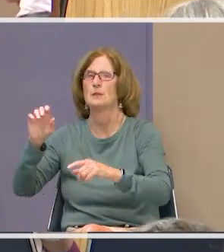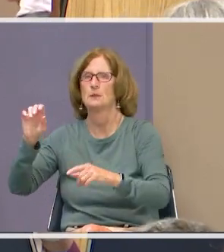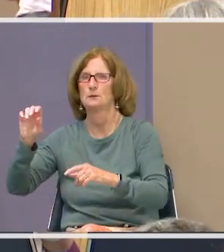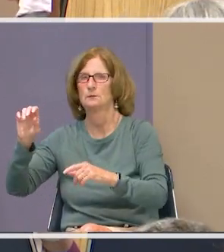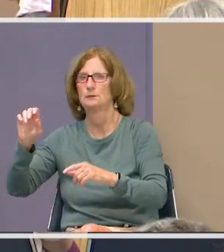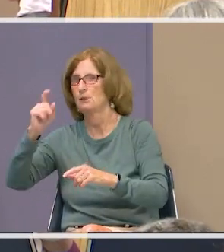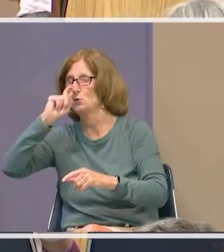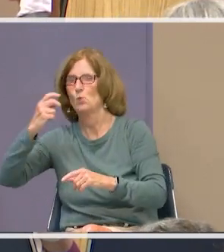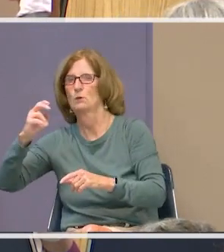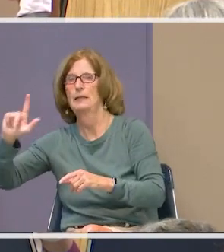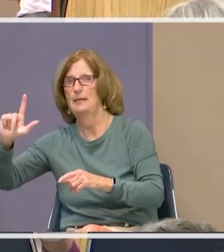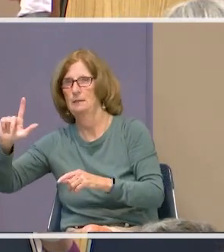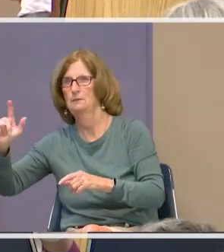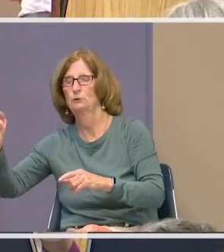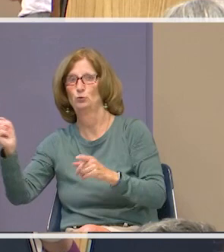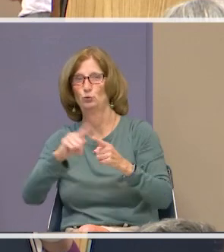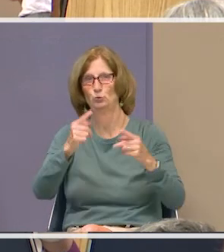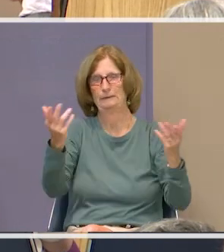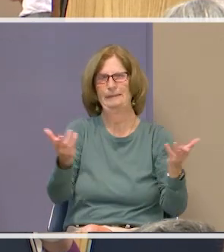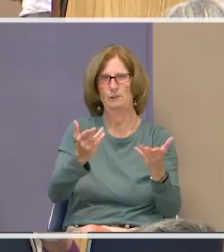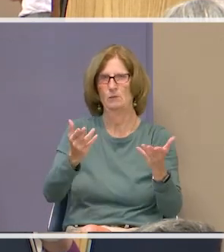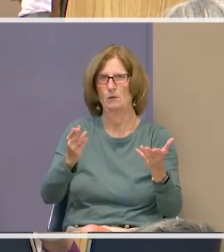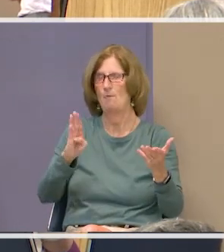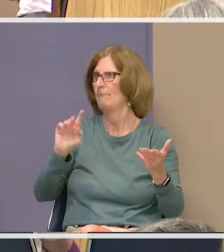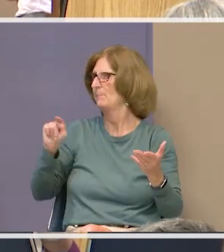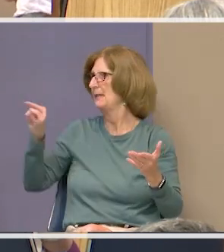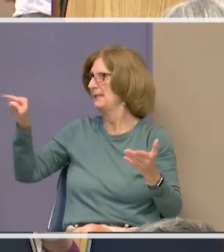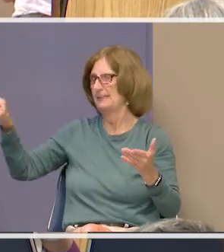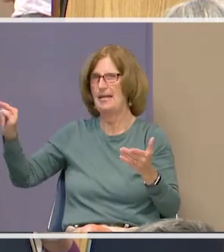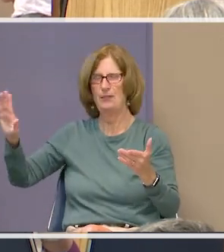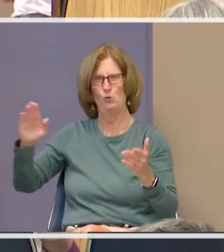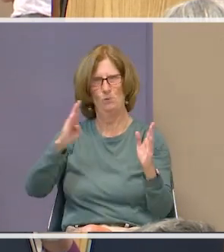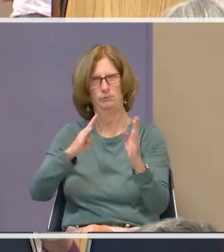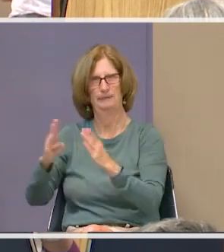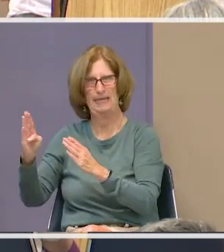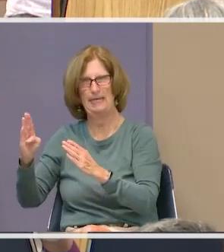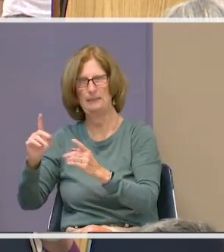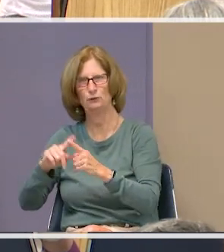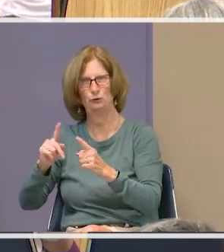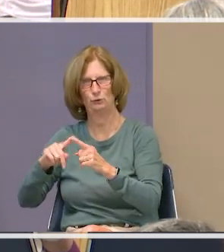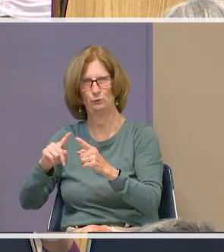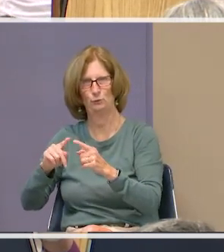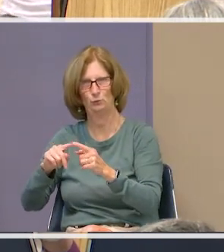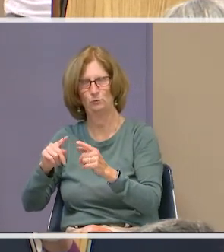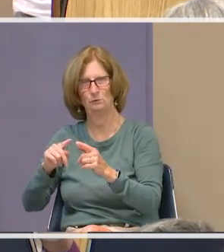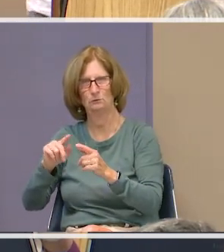this project, but I'm curious, does this get us ready for